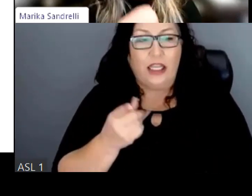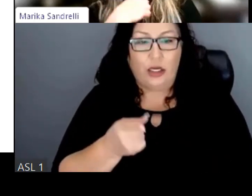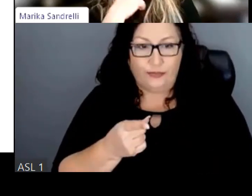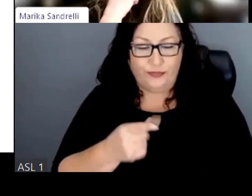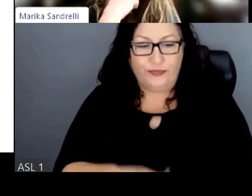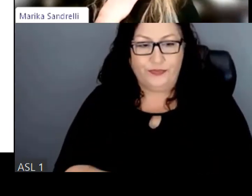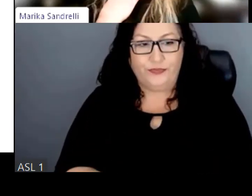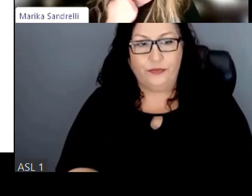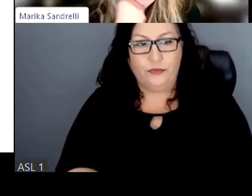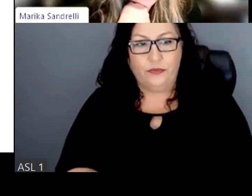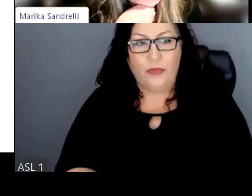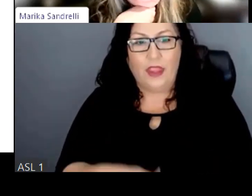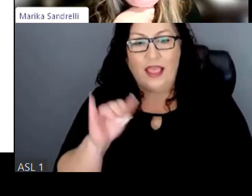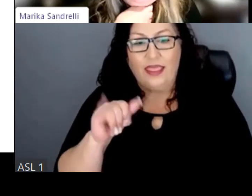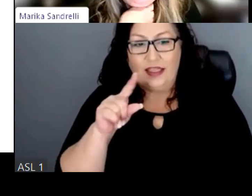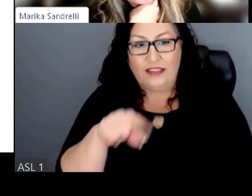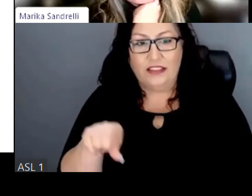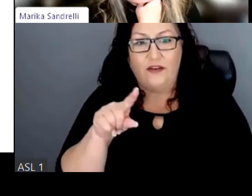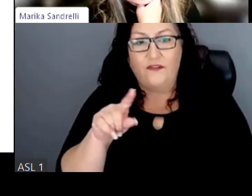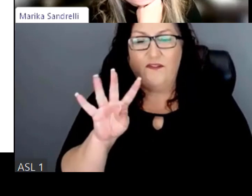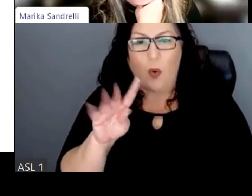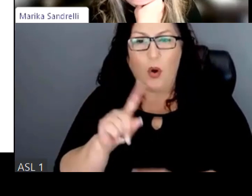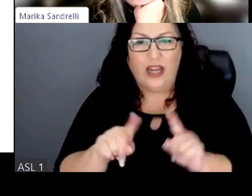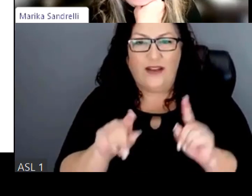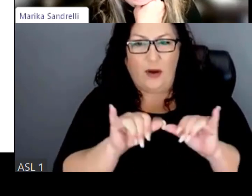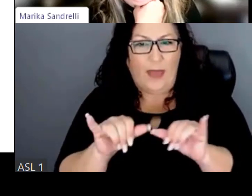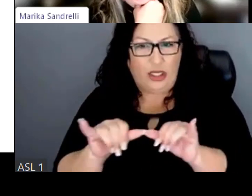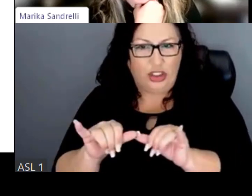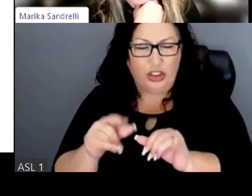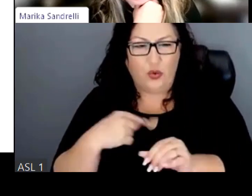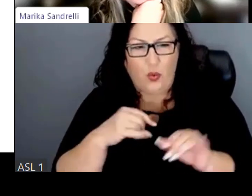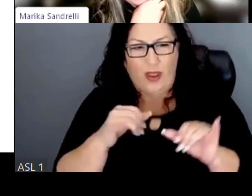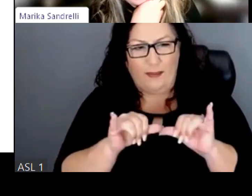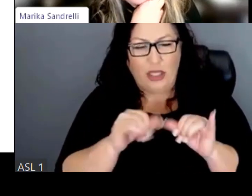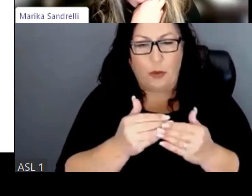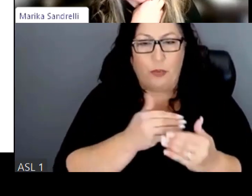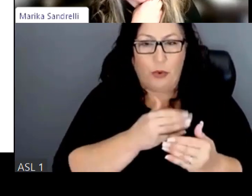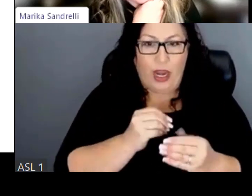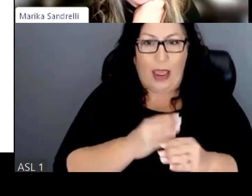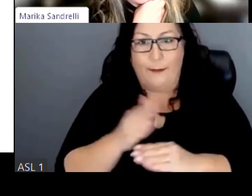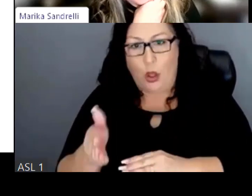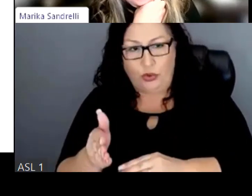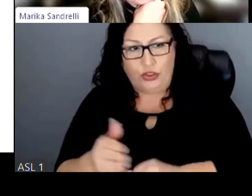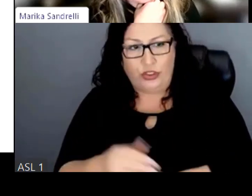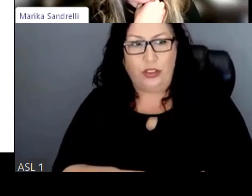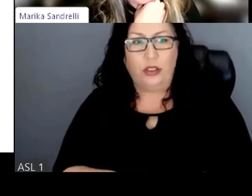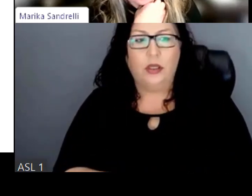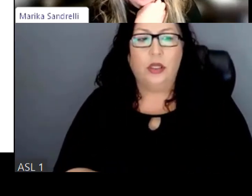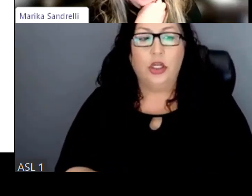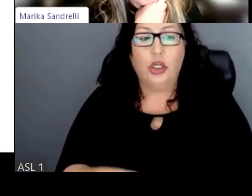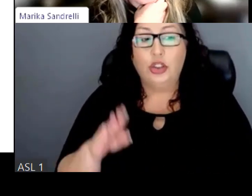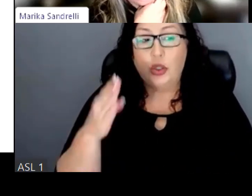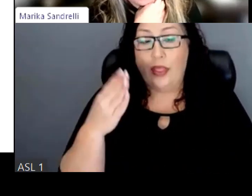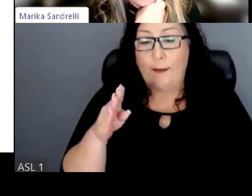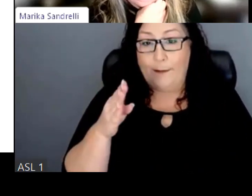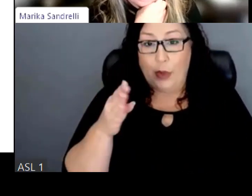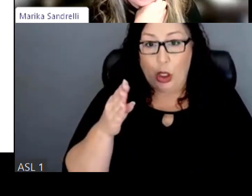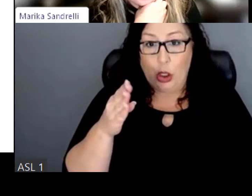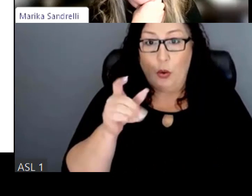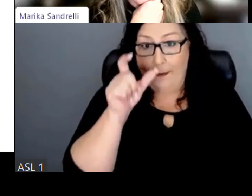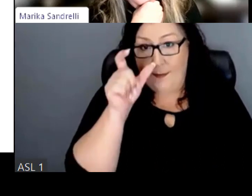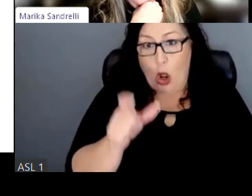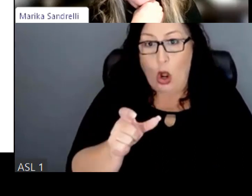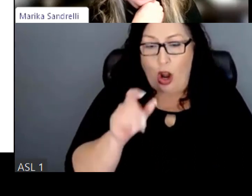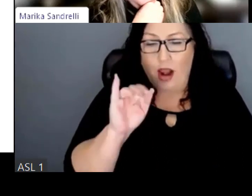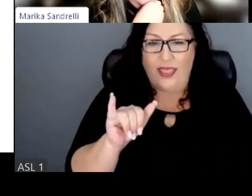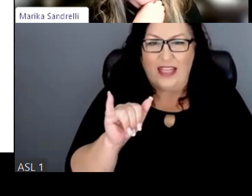So you'll see here, these are 4 measures that we measured pre and post. So the